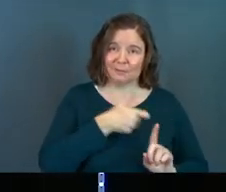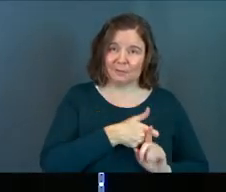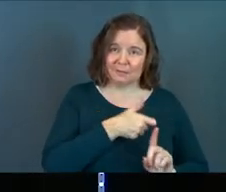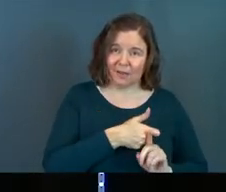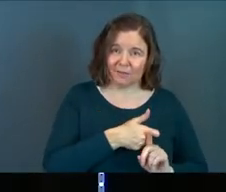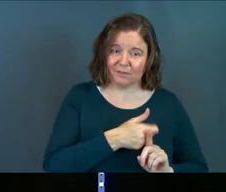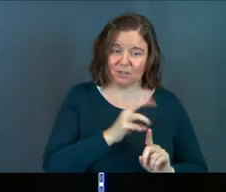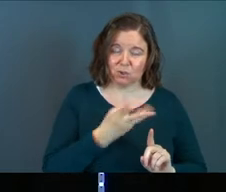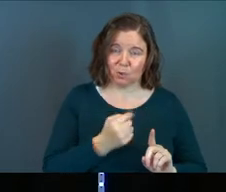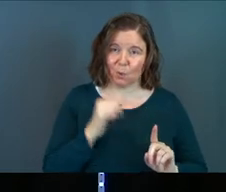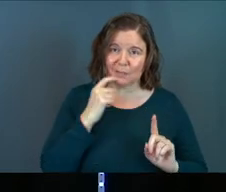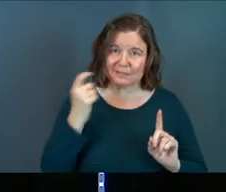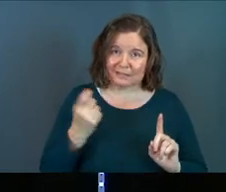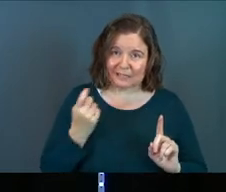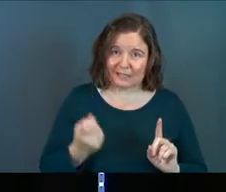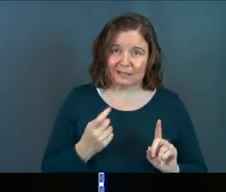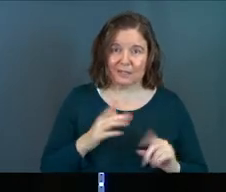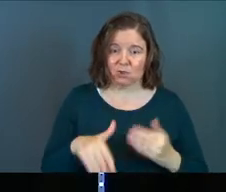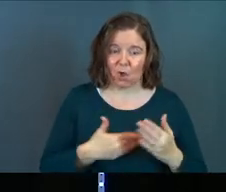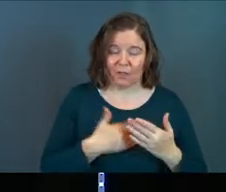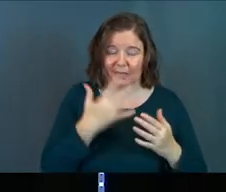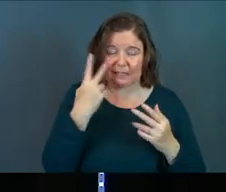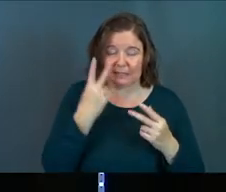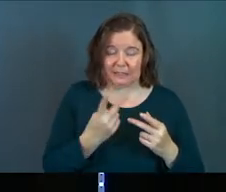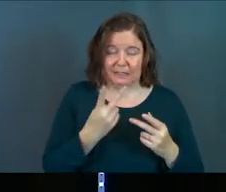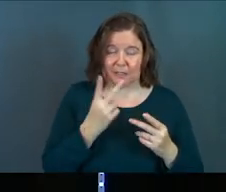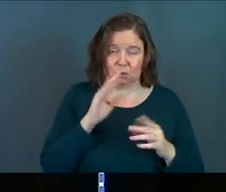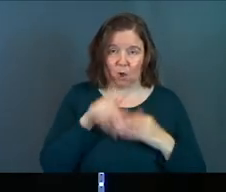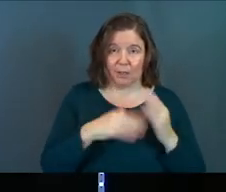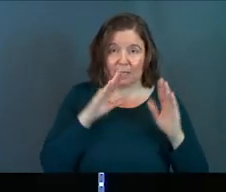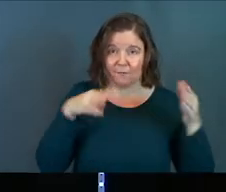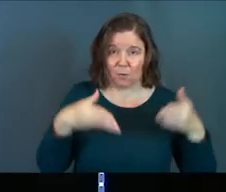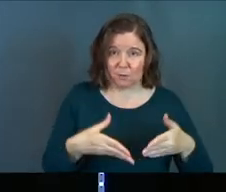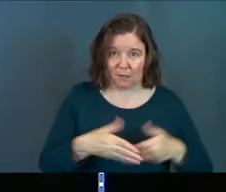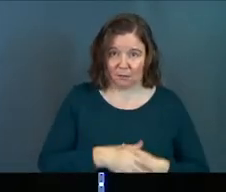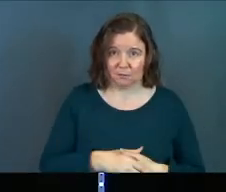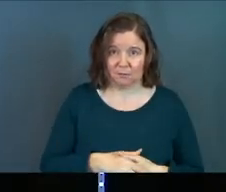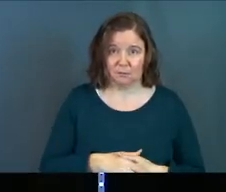He's stuck on his own sin. It's all that matters. It's all he can see. It's all he can focus on.